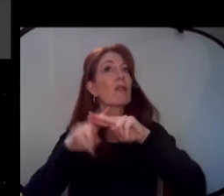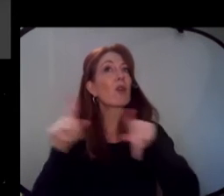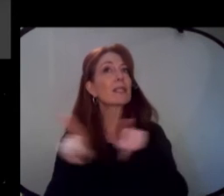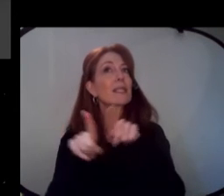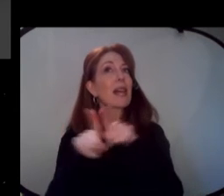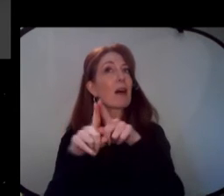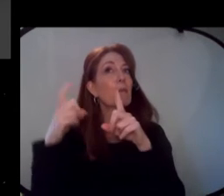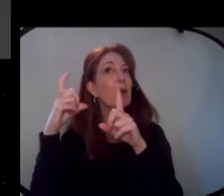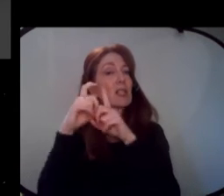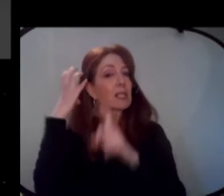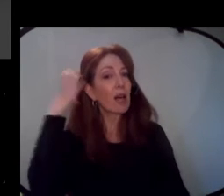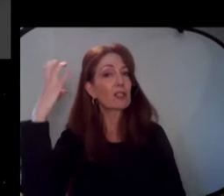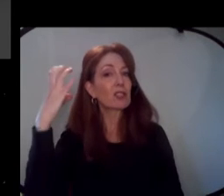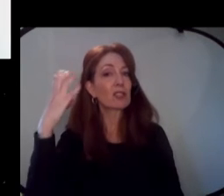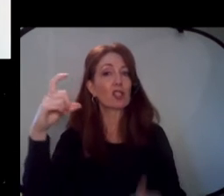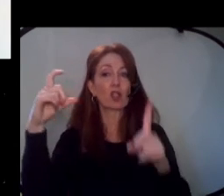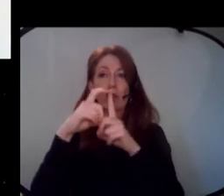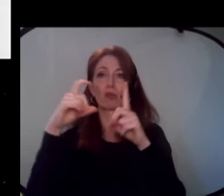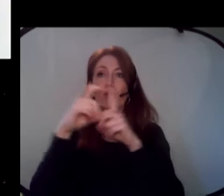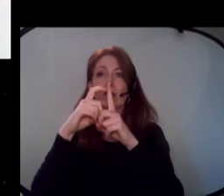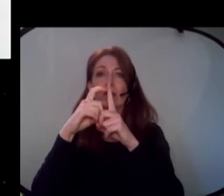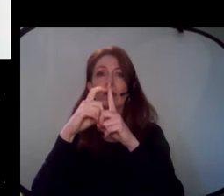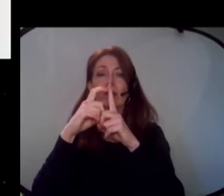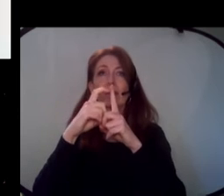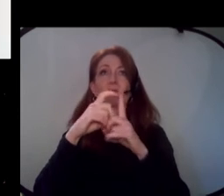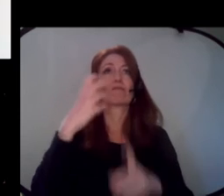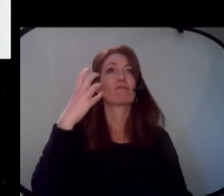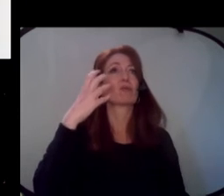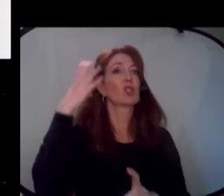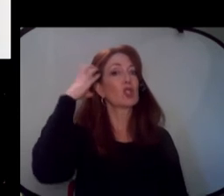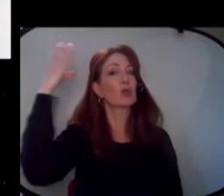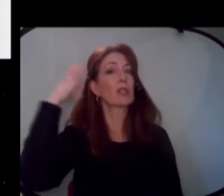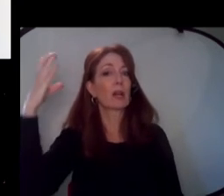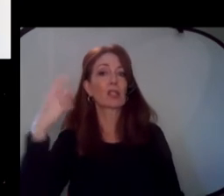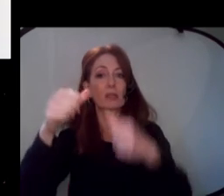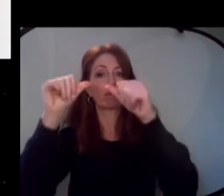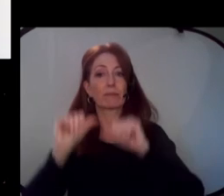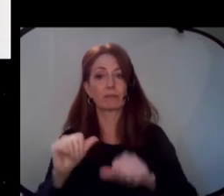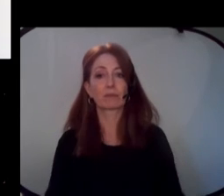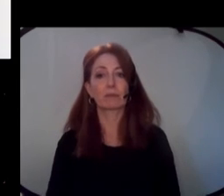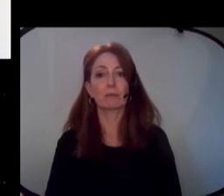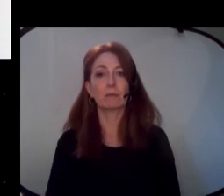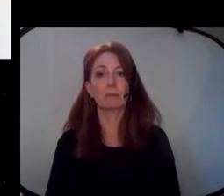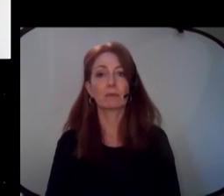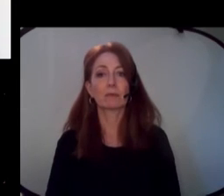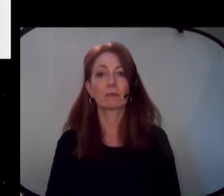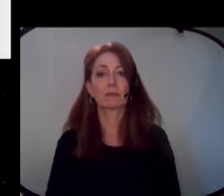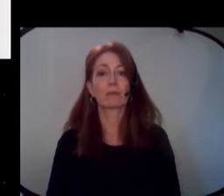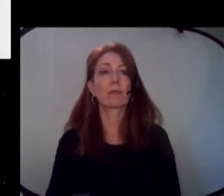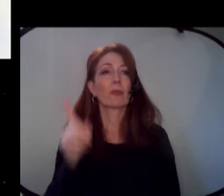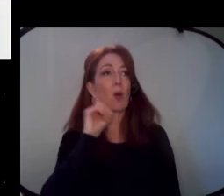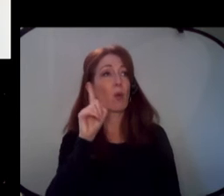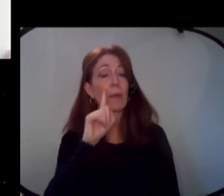and the daughters of the Grand Duke and Duchess of Florence. So you have a whole court society in which women are able to play particular